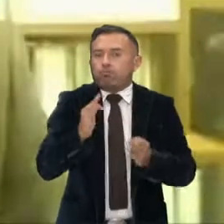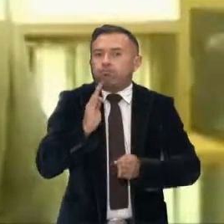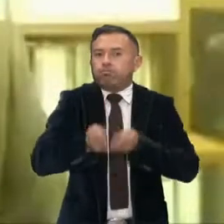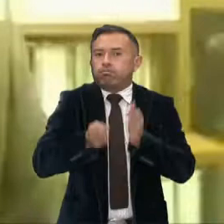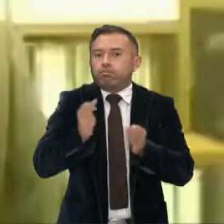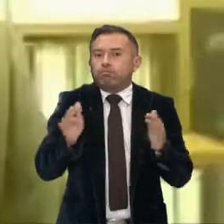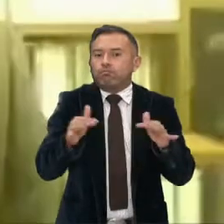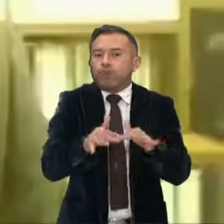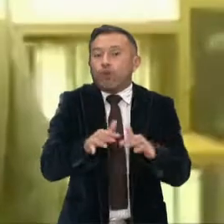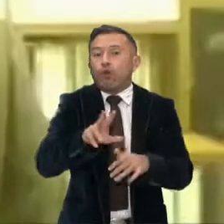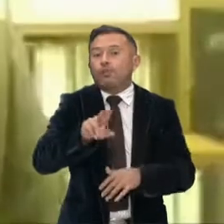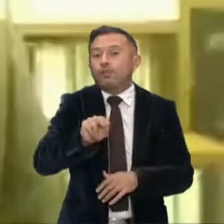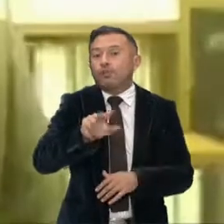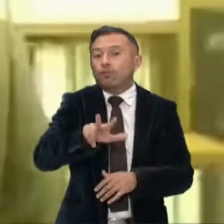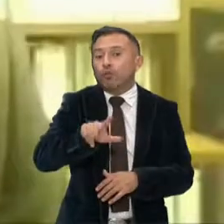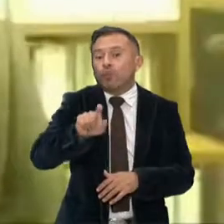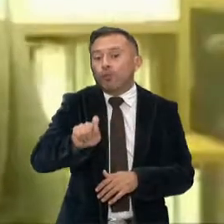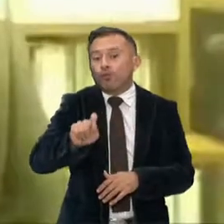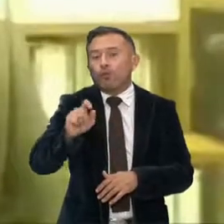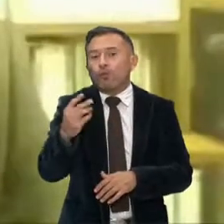very high participation,